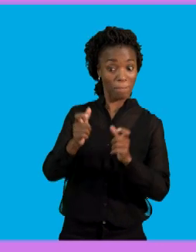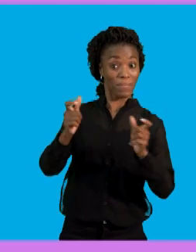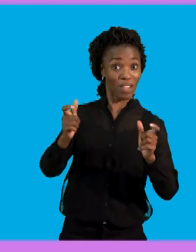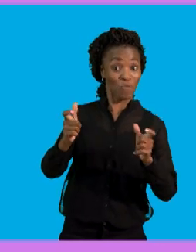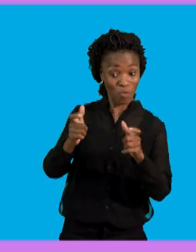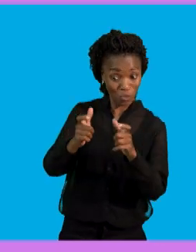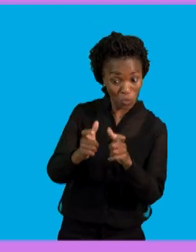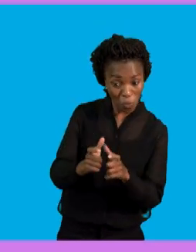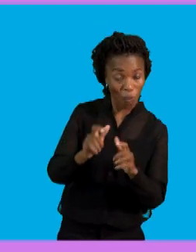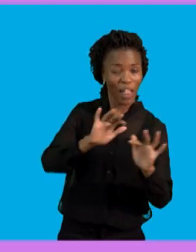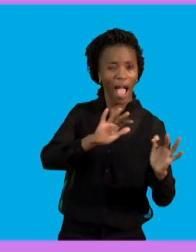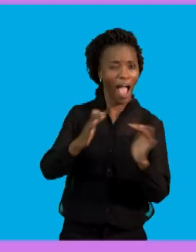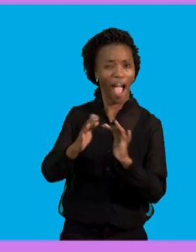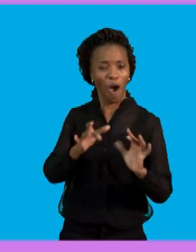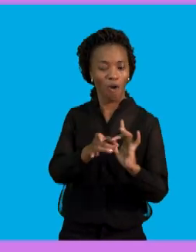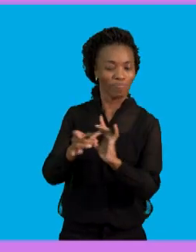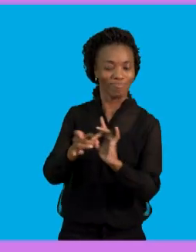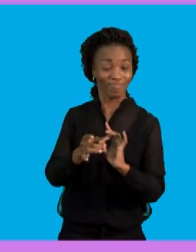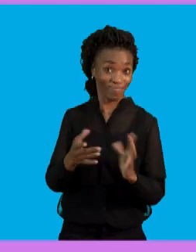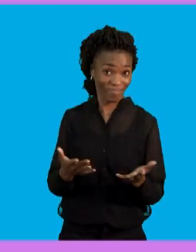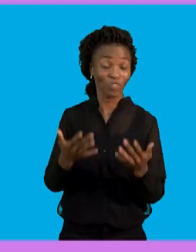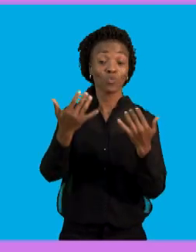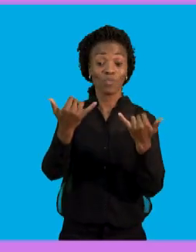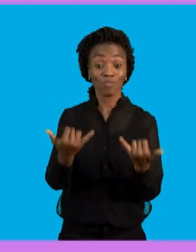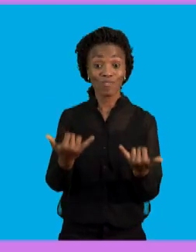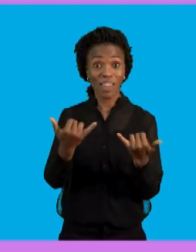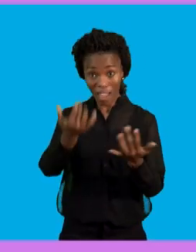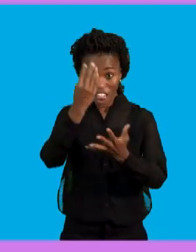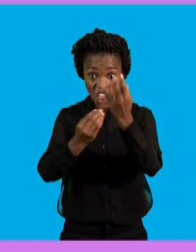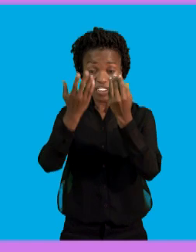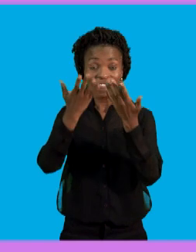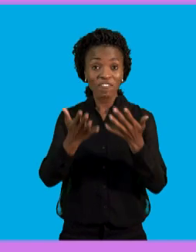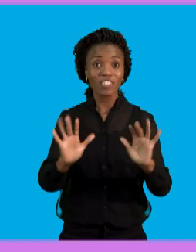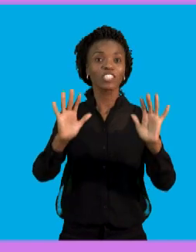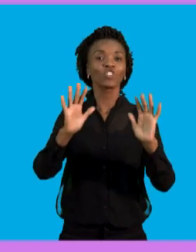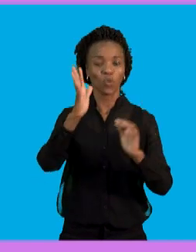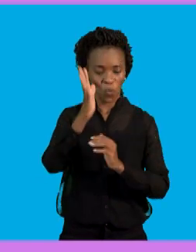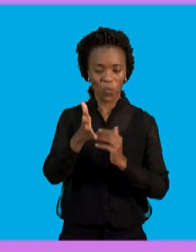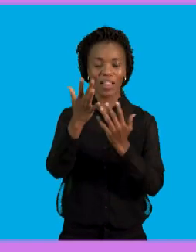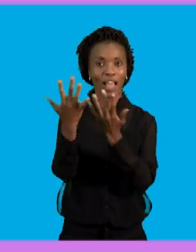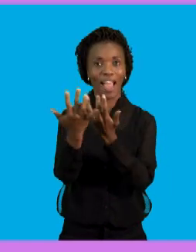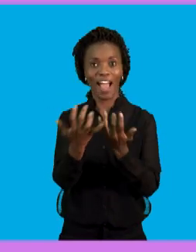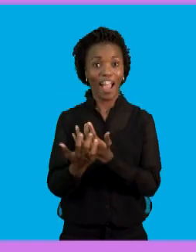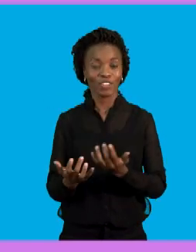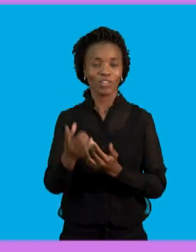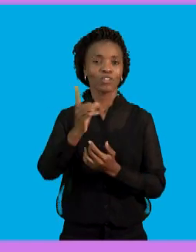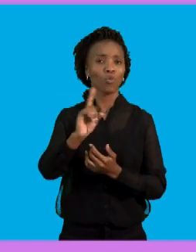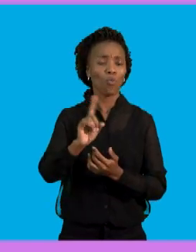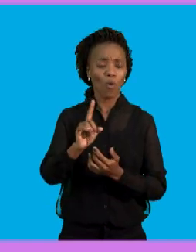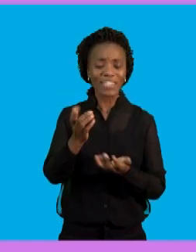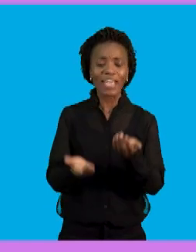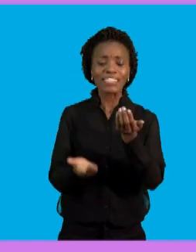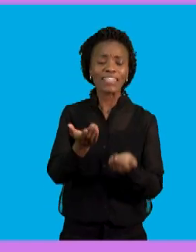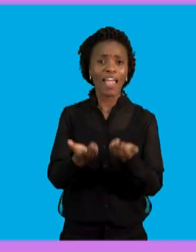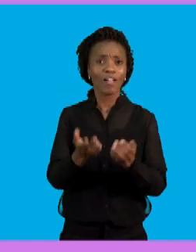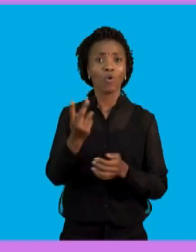By the end of this lesson, you should be able to perform calculations that include scale, calculate